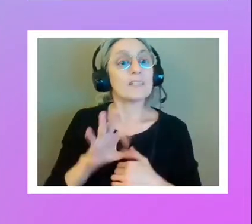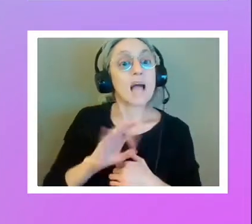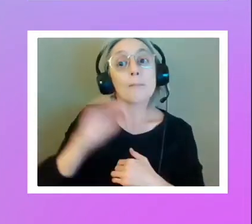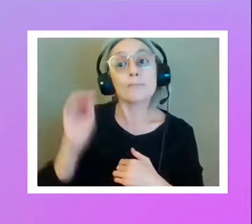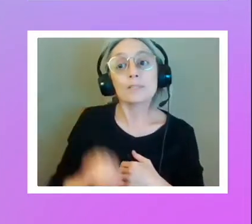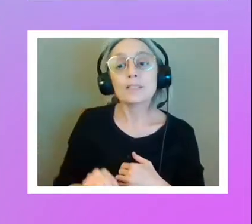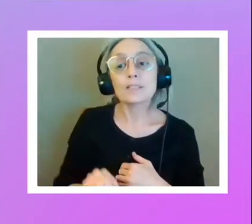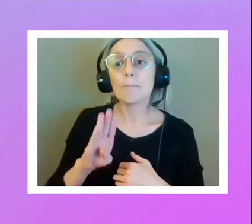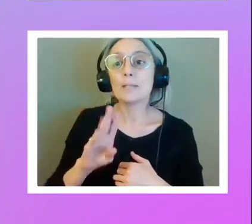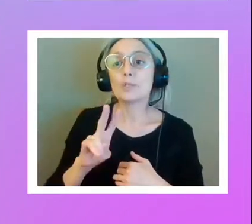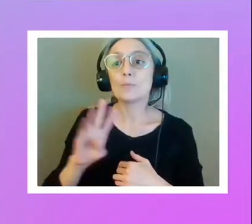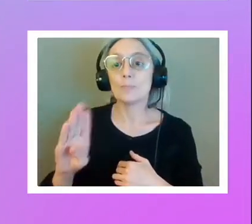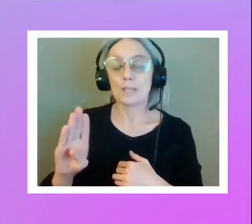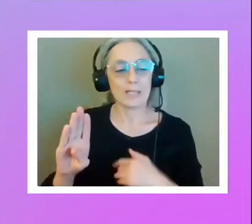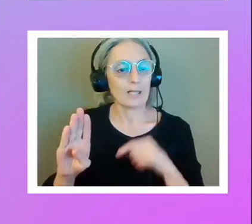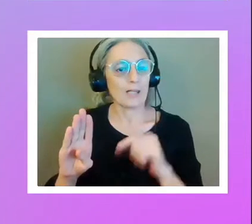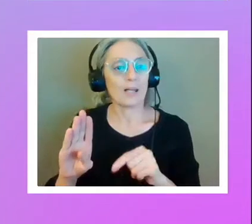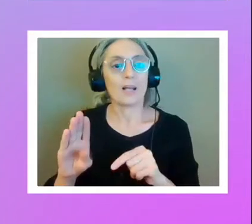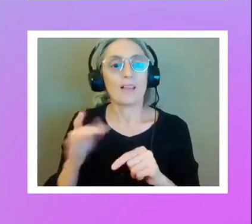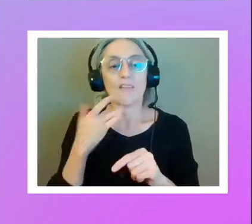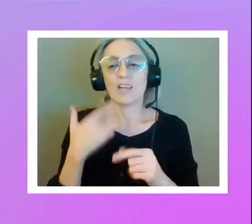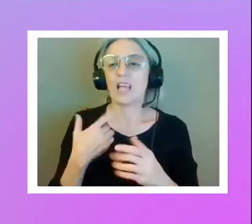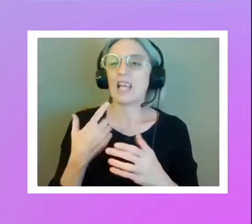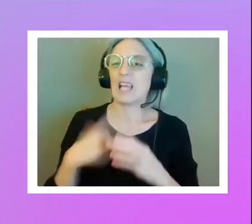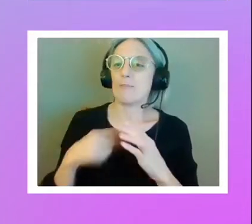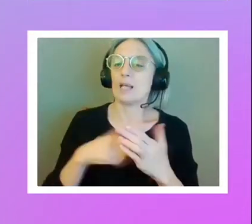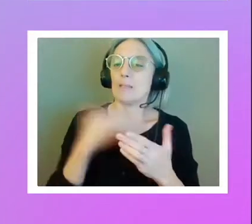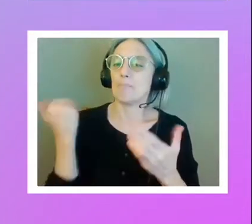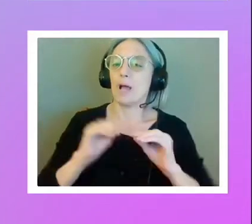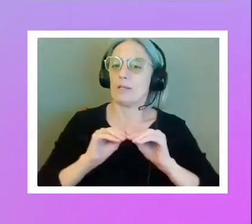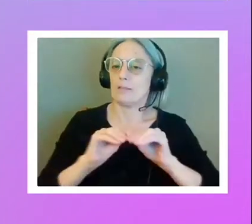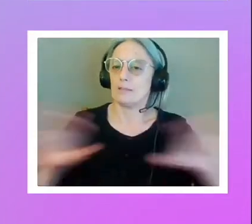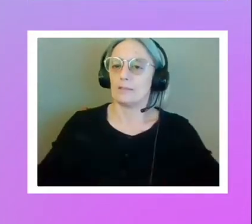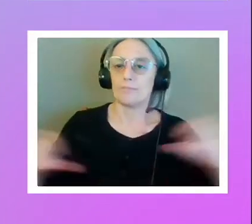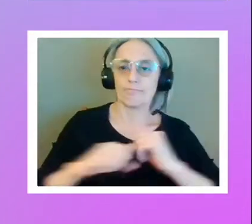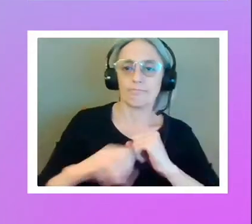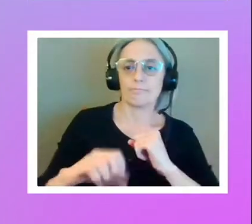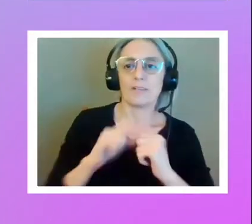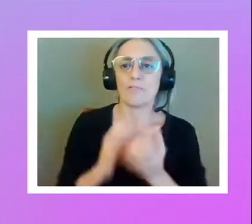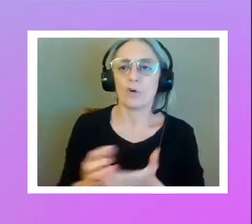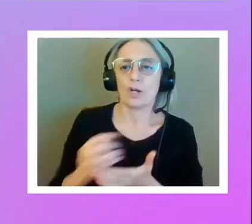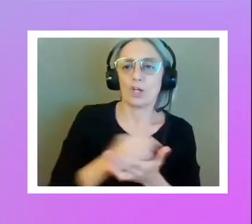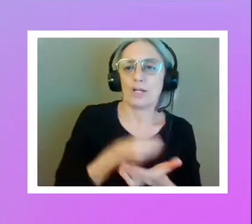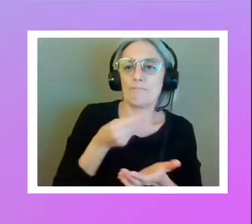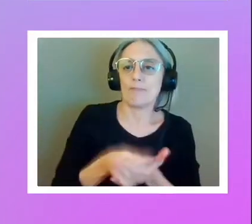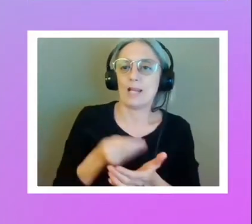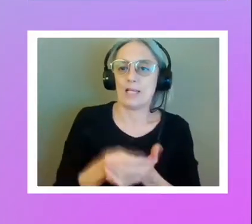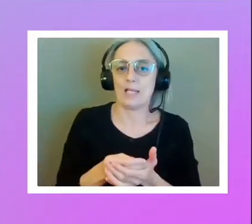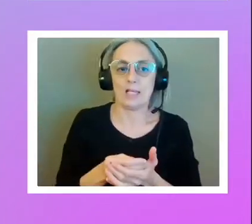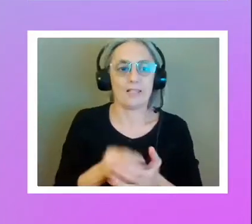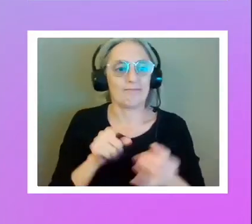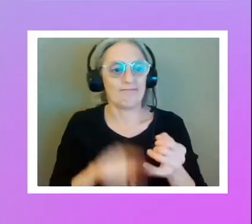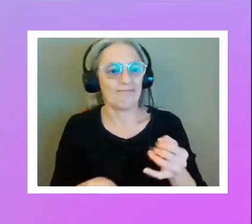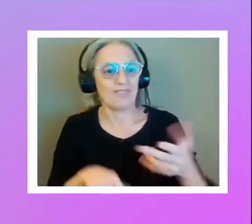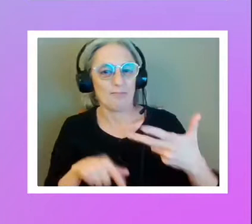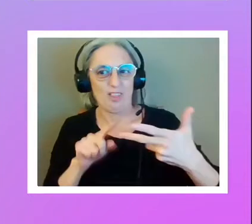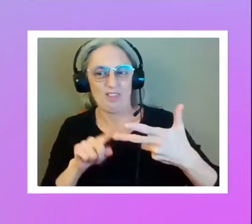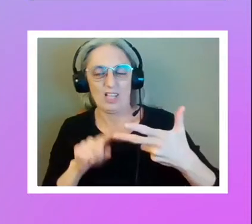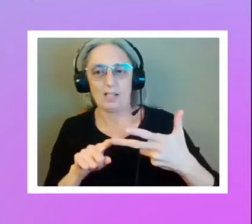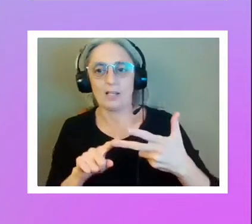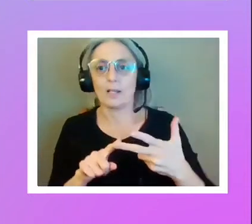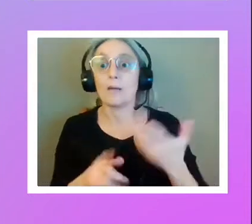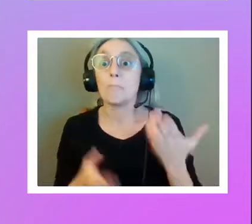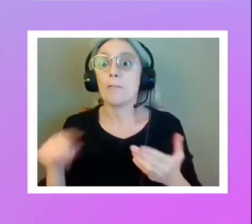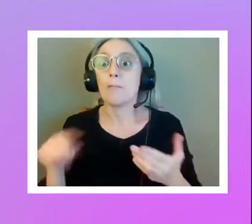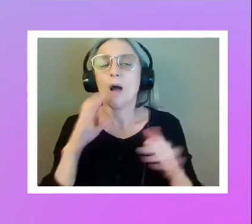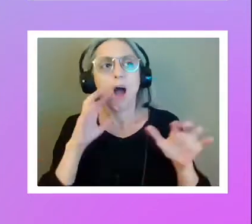most effective channel in terms of revenue generation. Now, of course, we're going to say, wow, I had no idea,